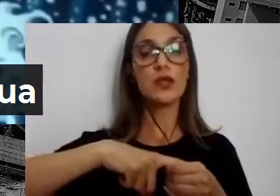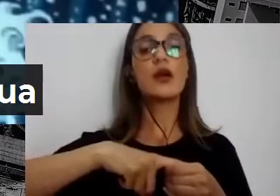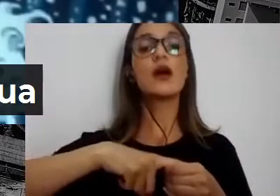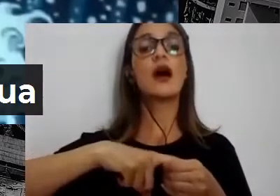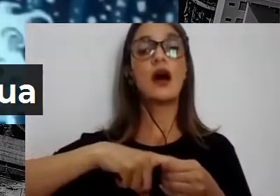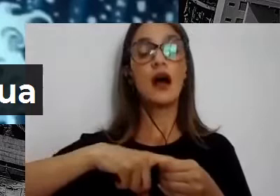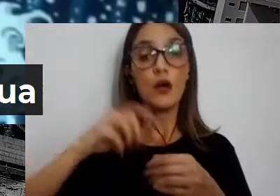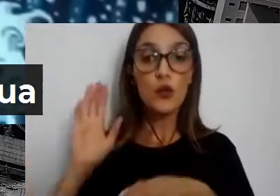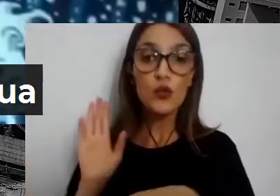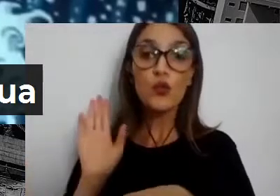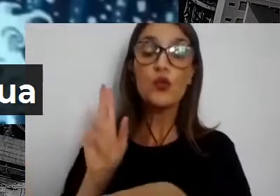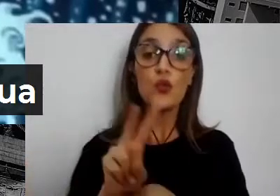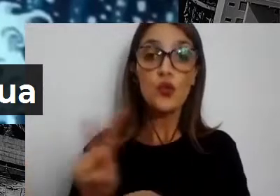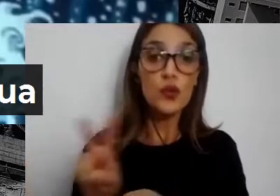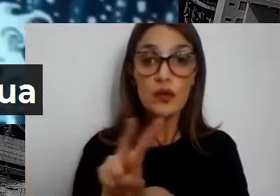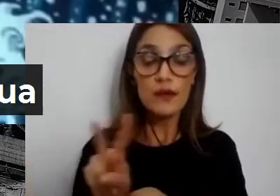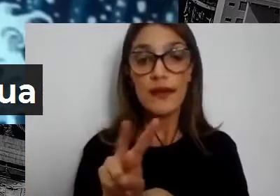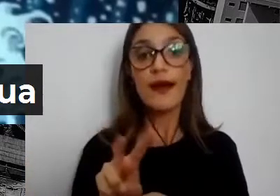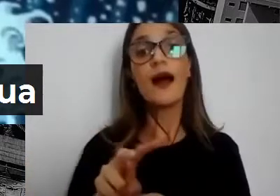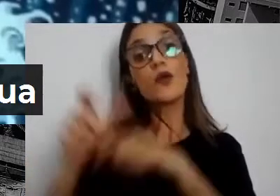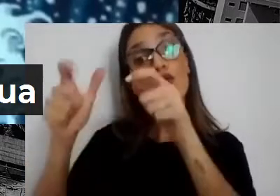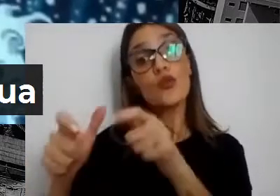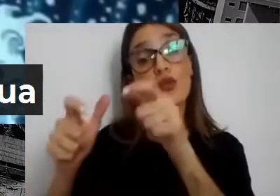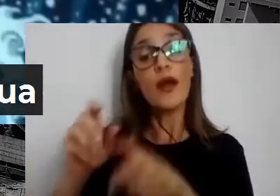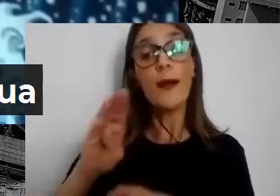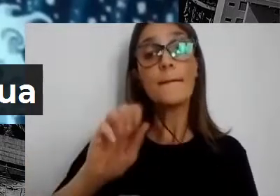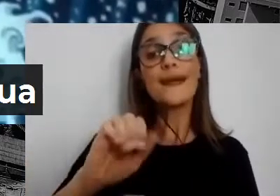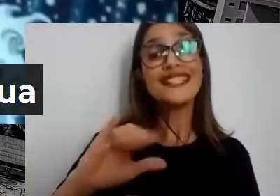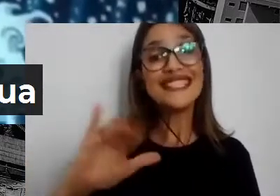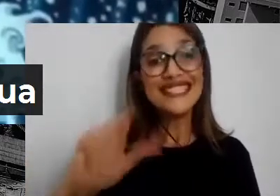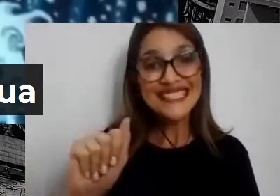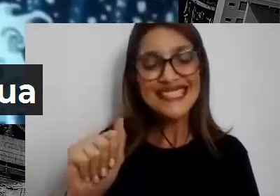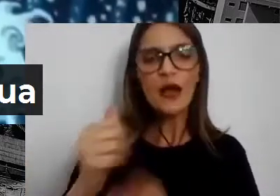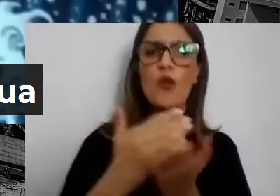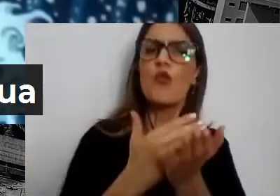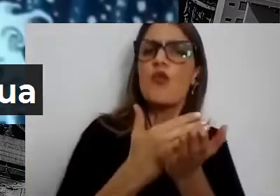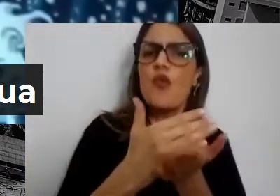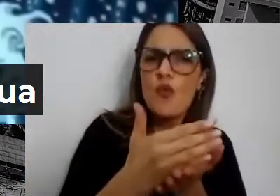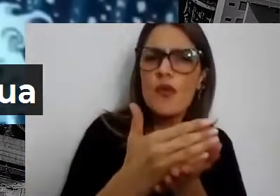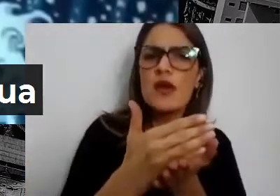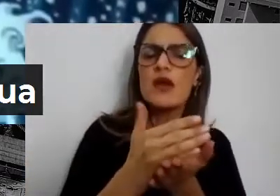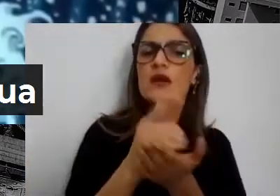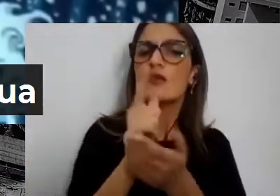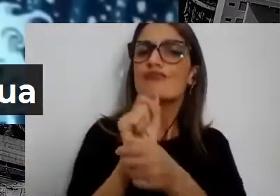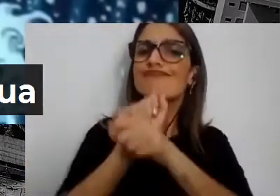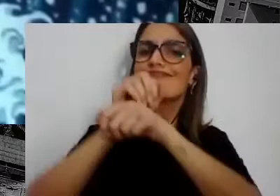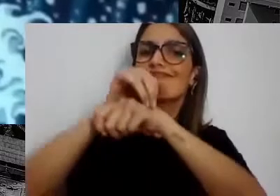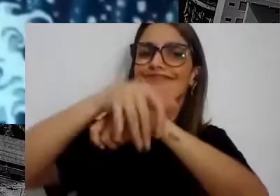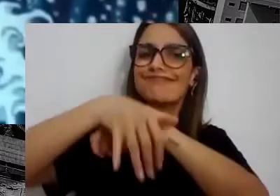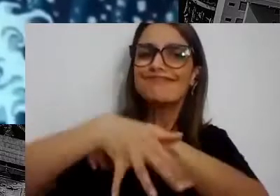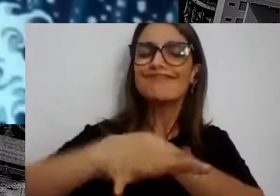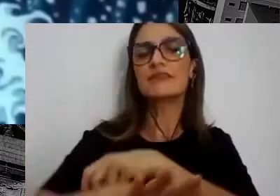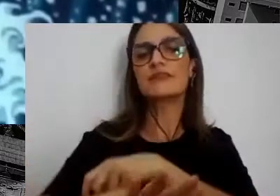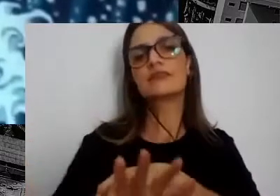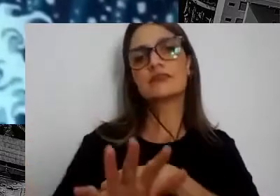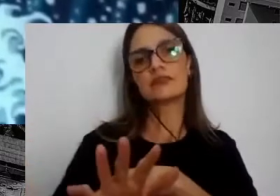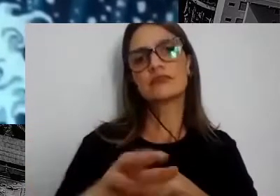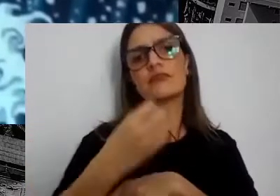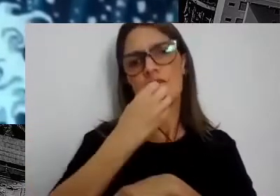seeing that those same benefits will realize biodiversity or water quality or